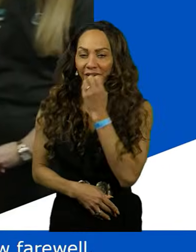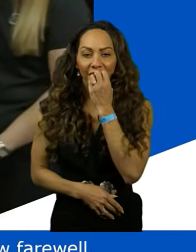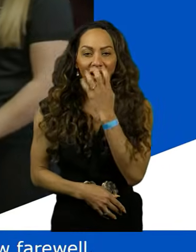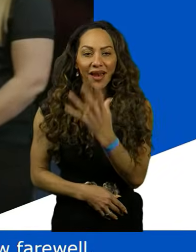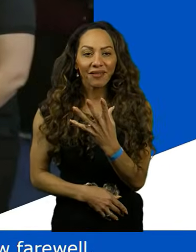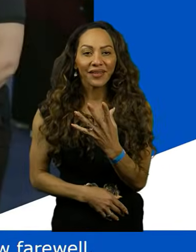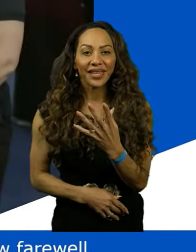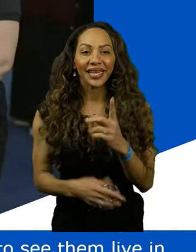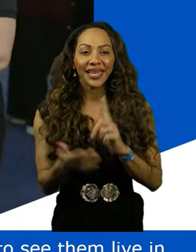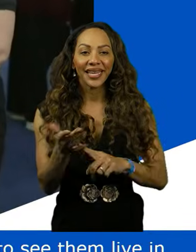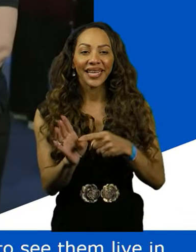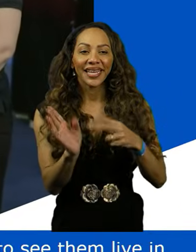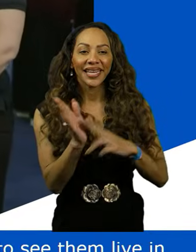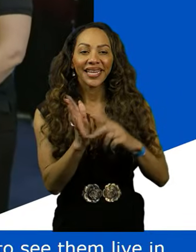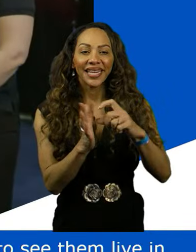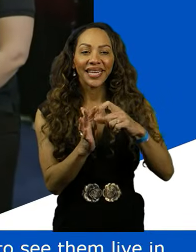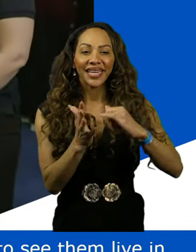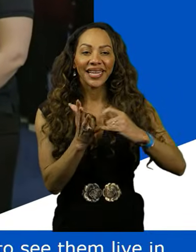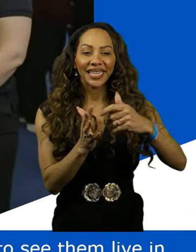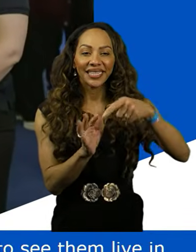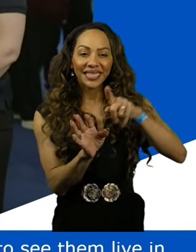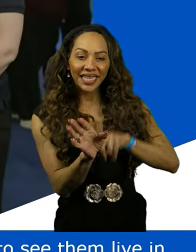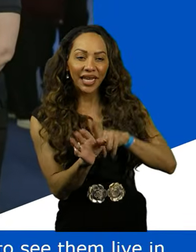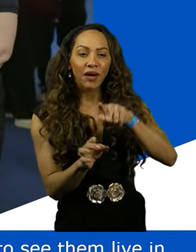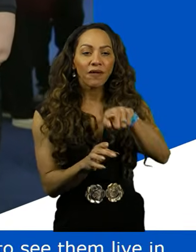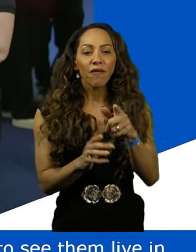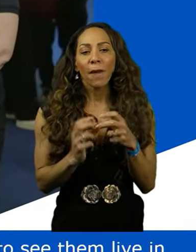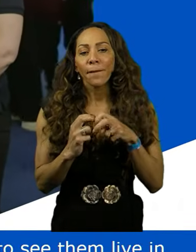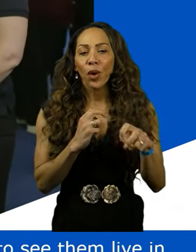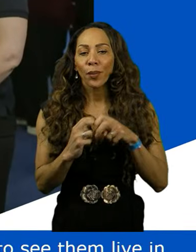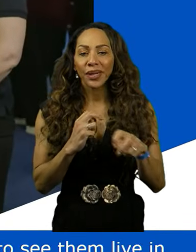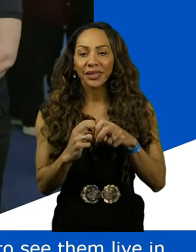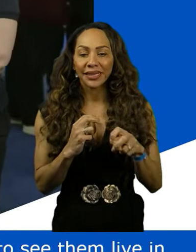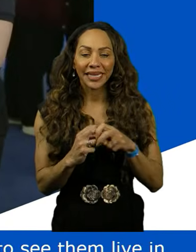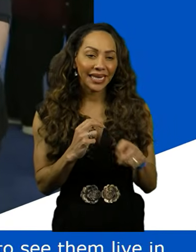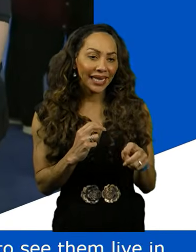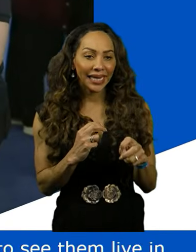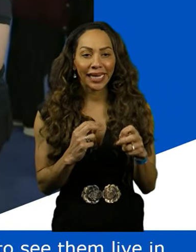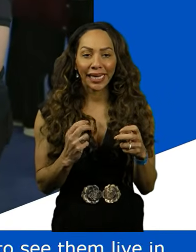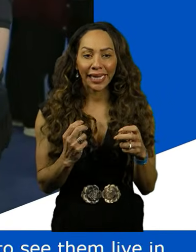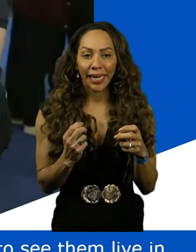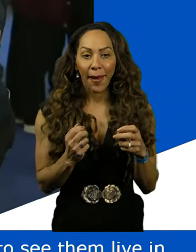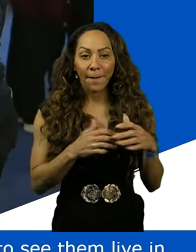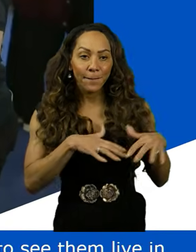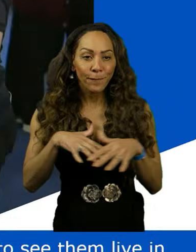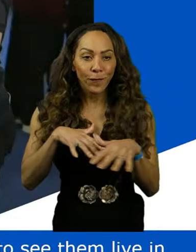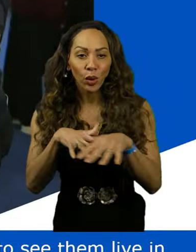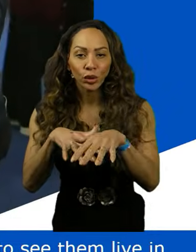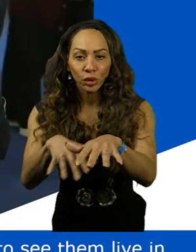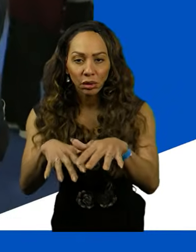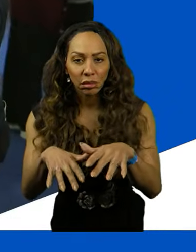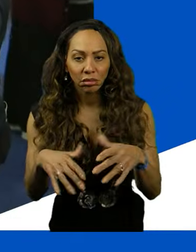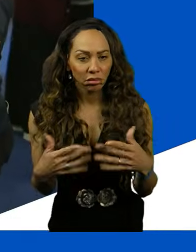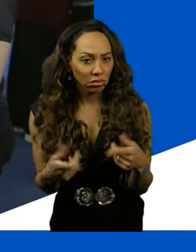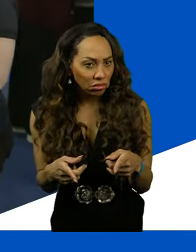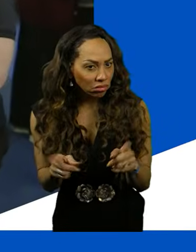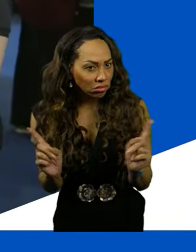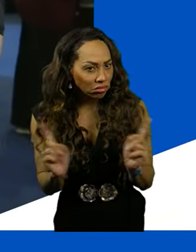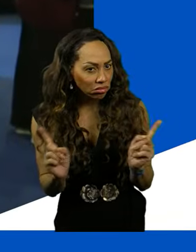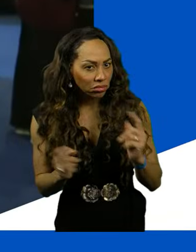Mobility Motion. Can you tell us a little bit more about what we've got here? Yeah. And what is a boot hoist? Yeah, sure, no worries. So we've got one of